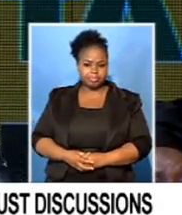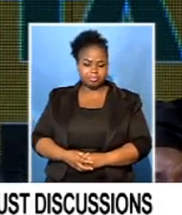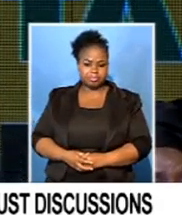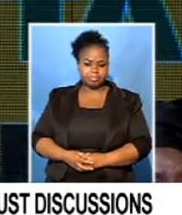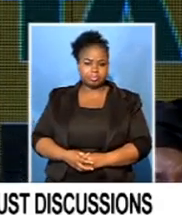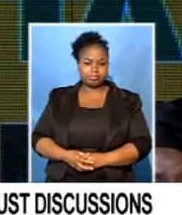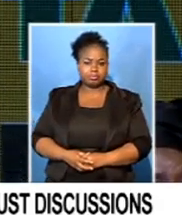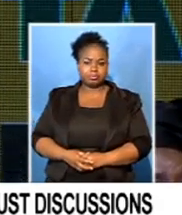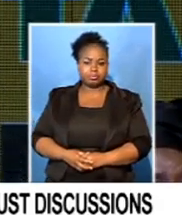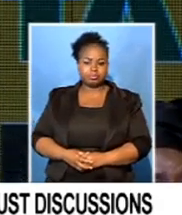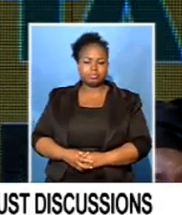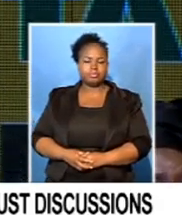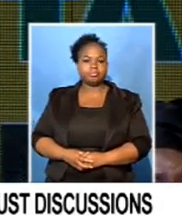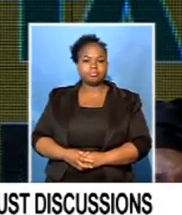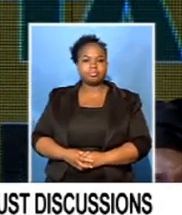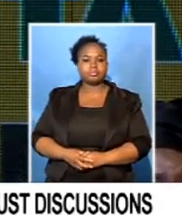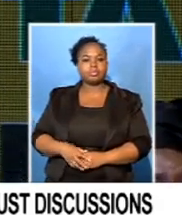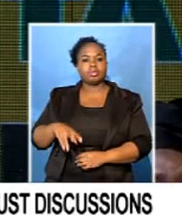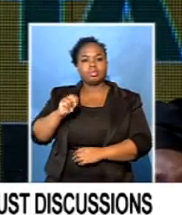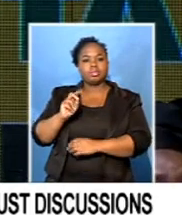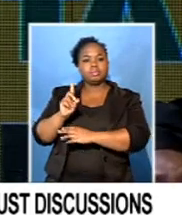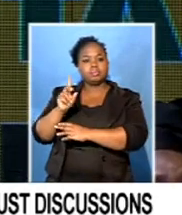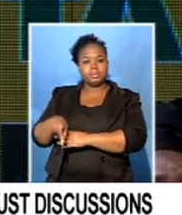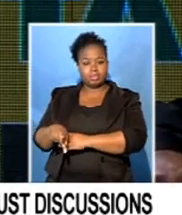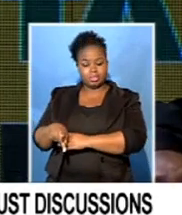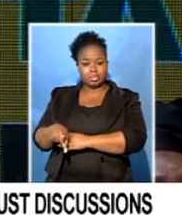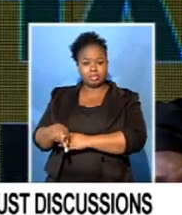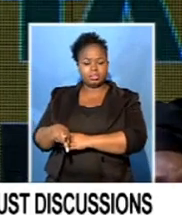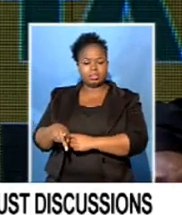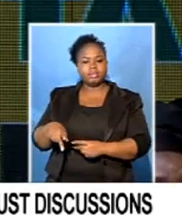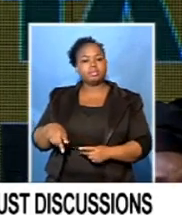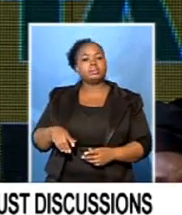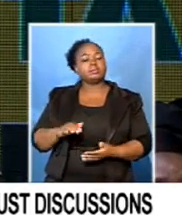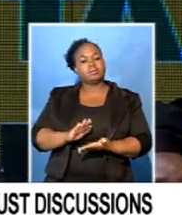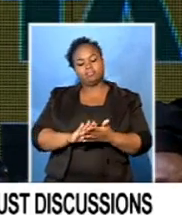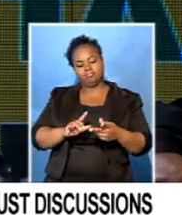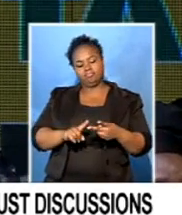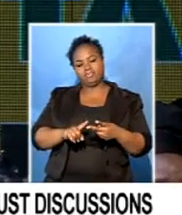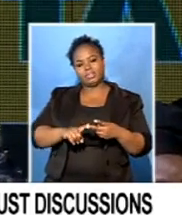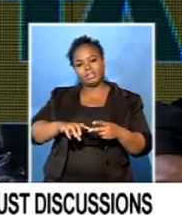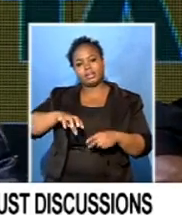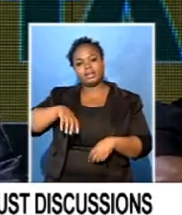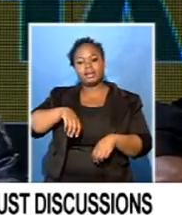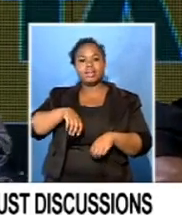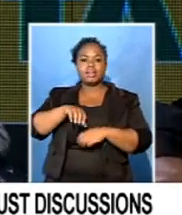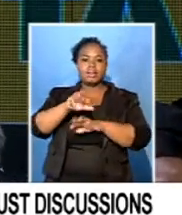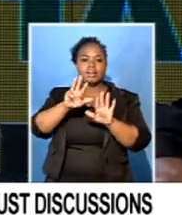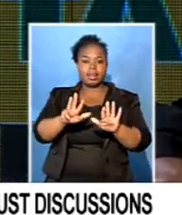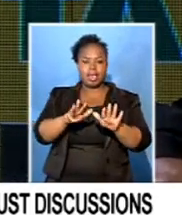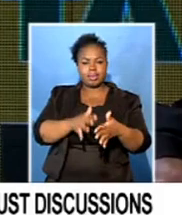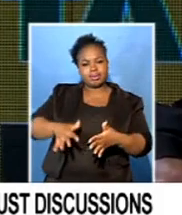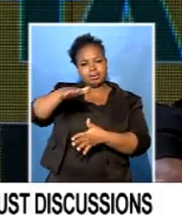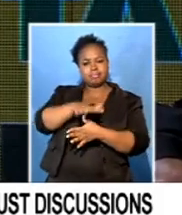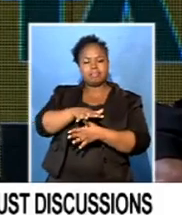The National Development Plan and the 9-point plan